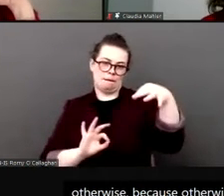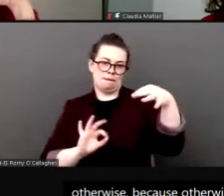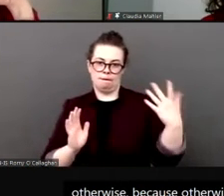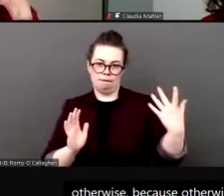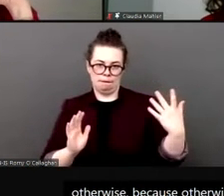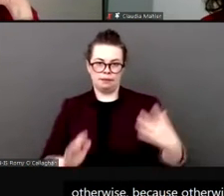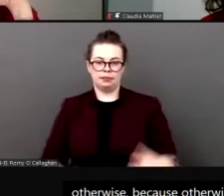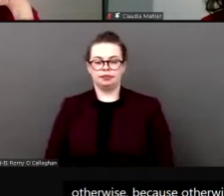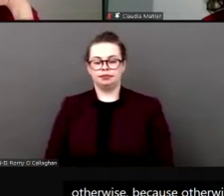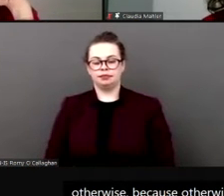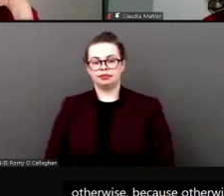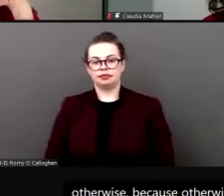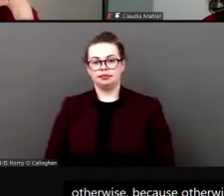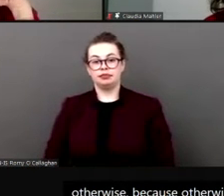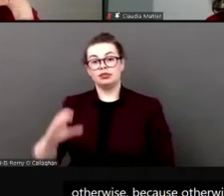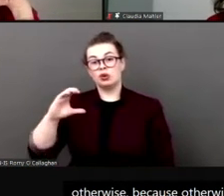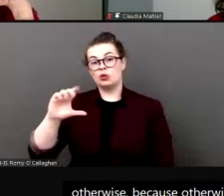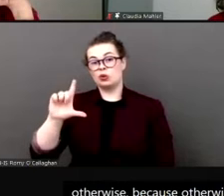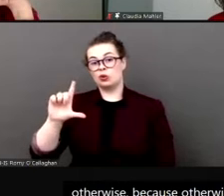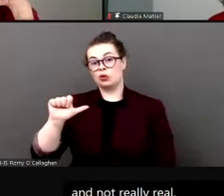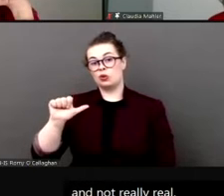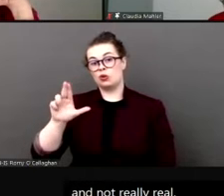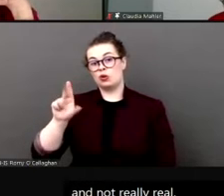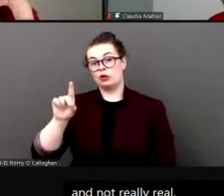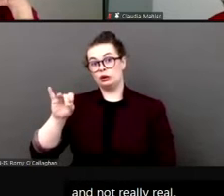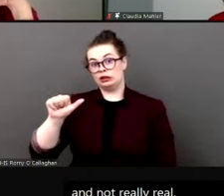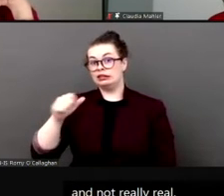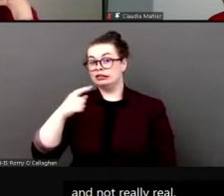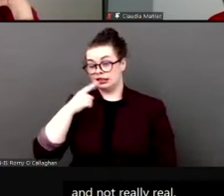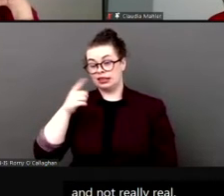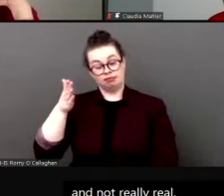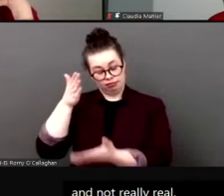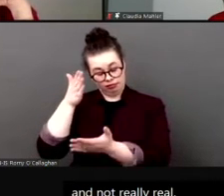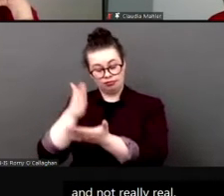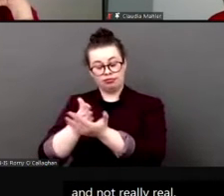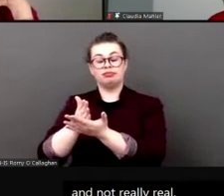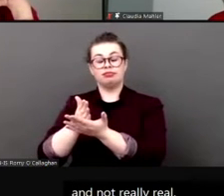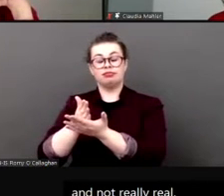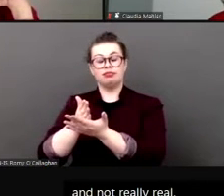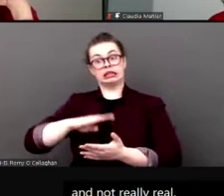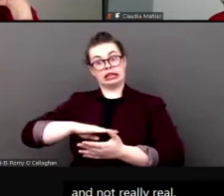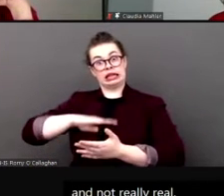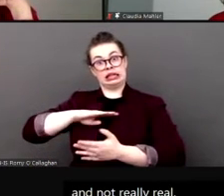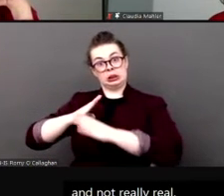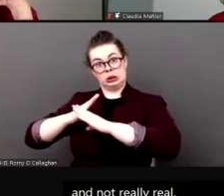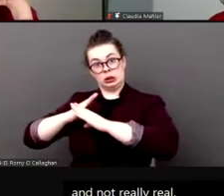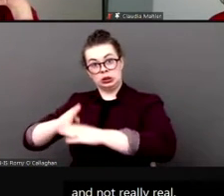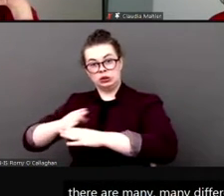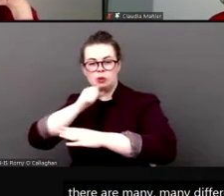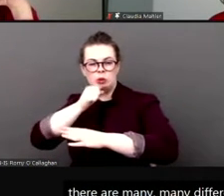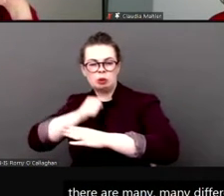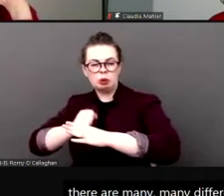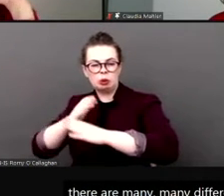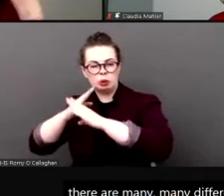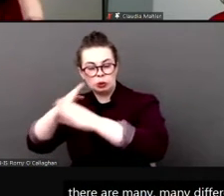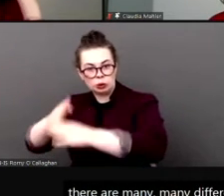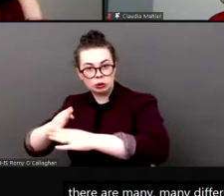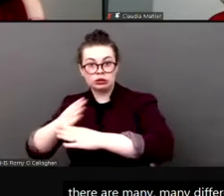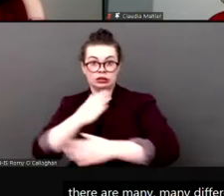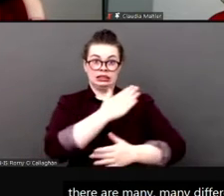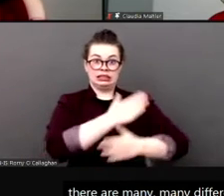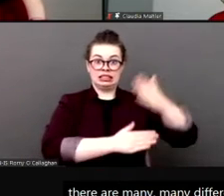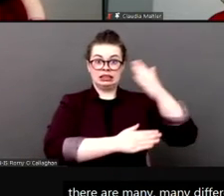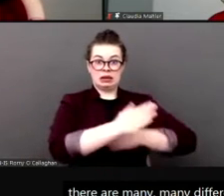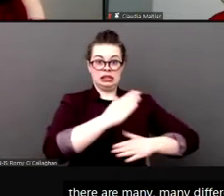many different ways in which both ableism and ageism weigh heavily on the scales, not only